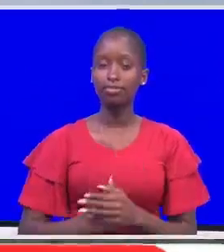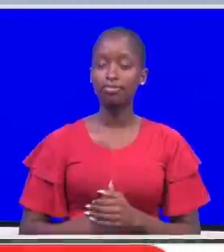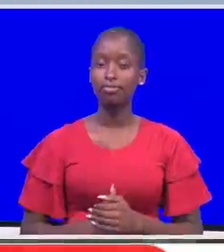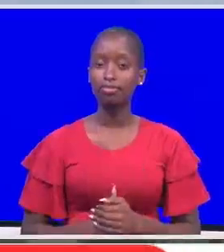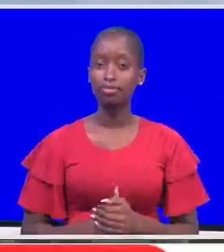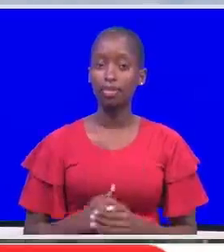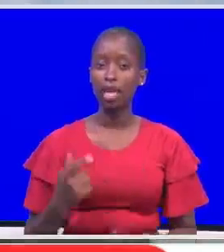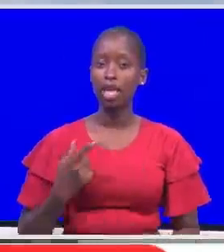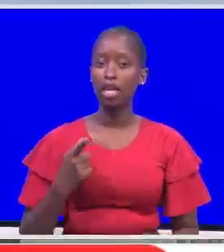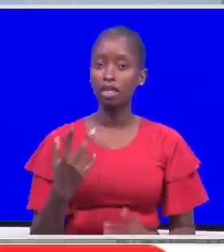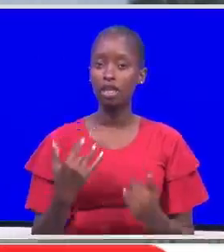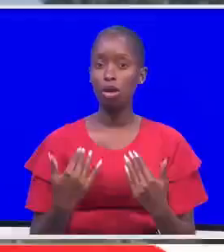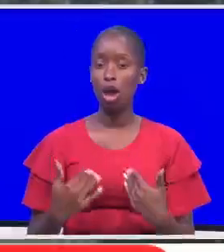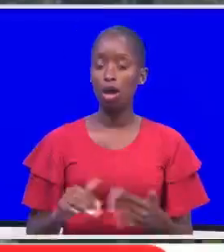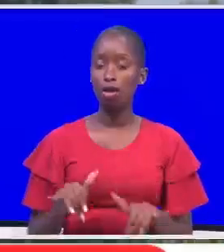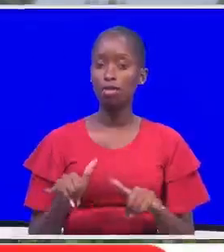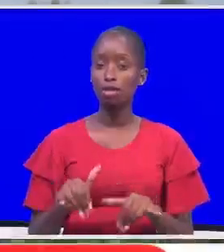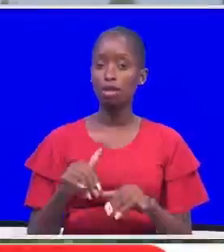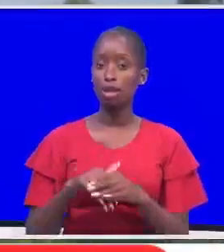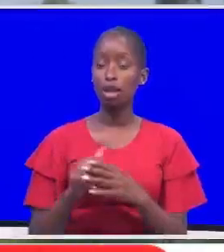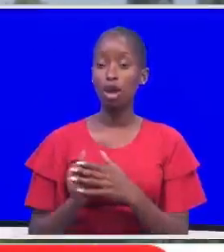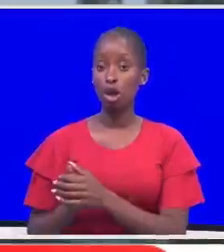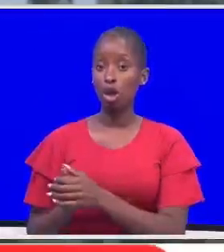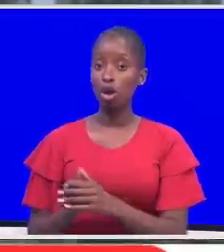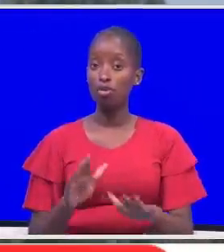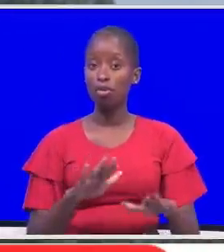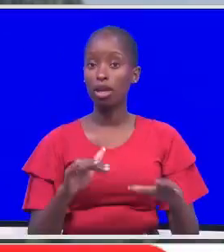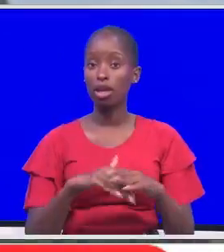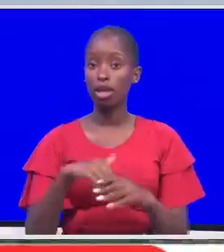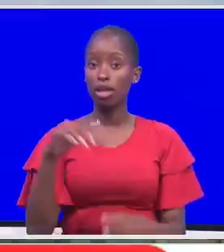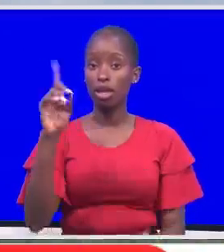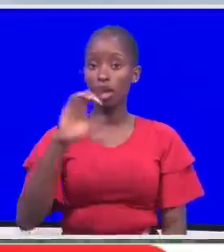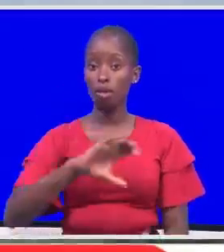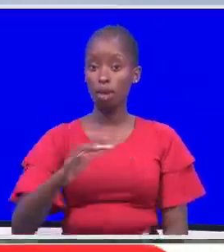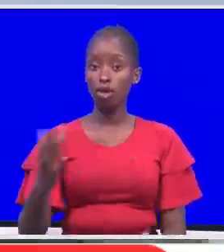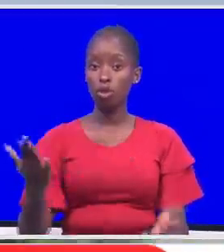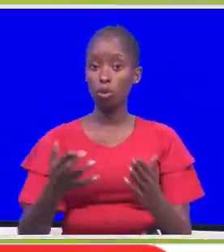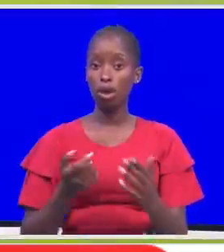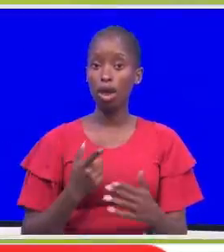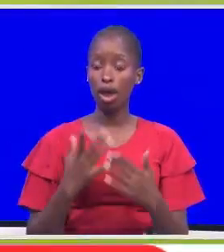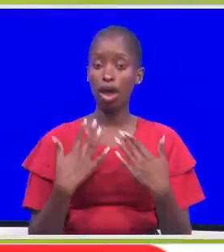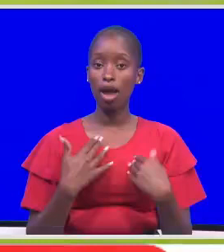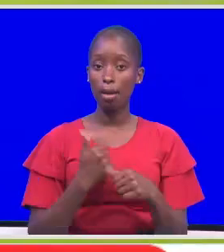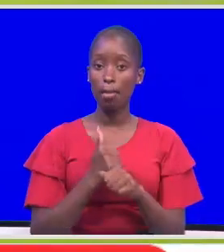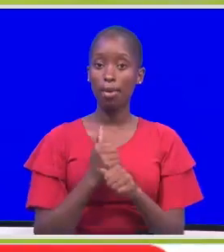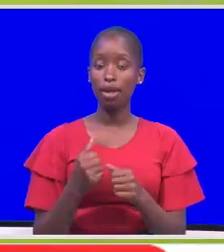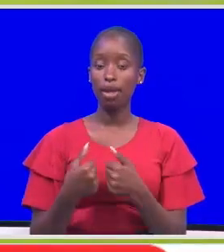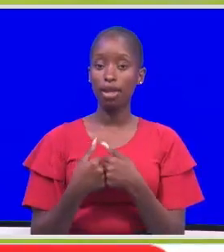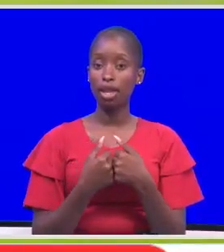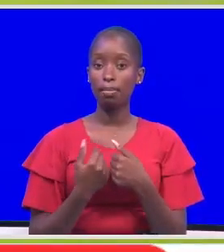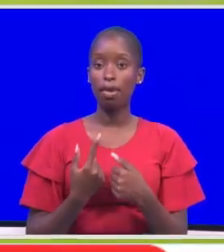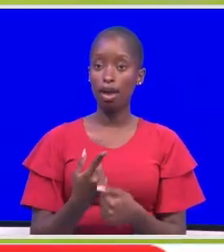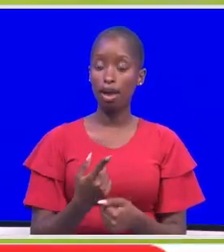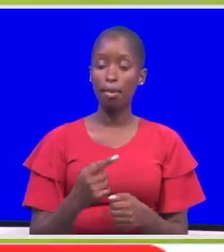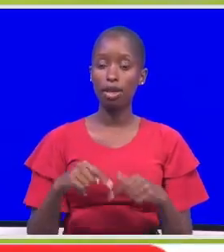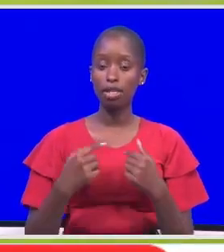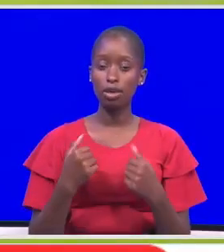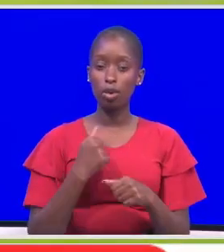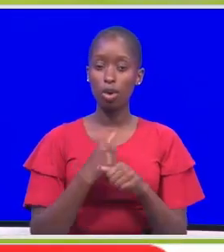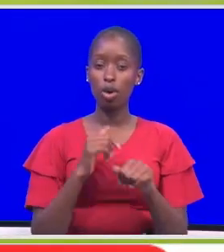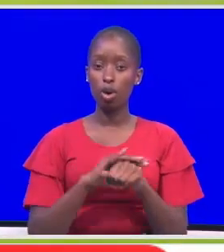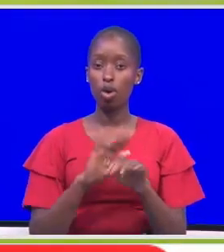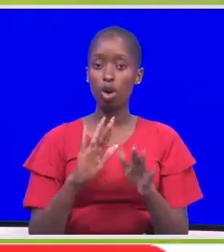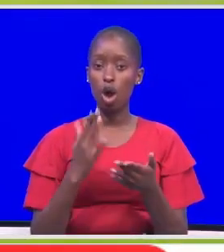She is currently based at Golf Park in Nairobi County, where she is polishing her game. I've been working on my approach shot